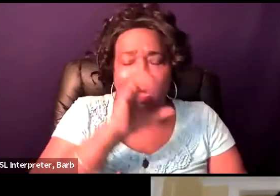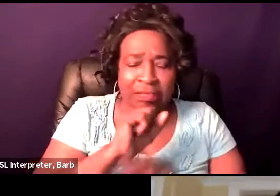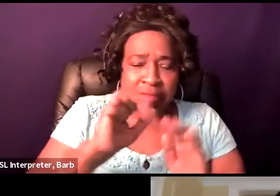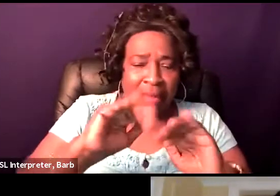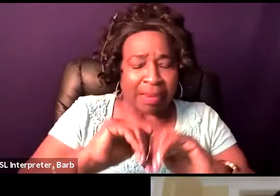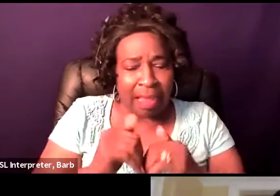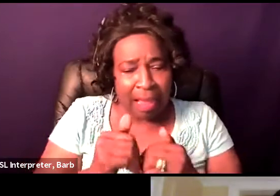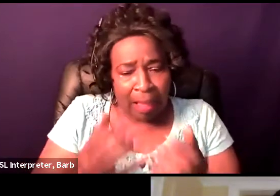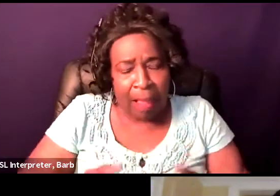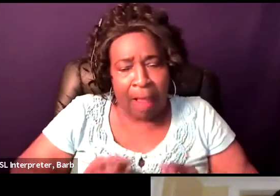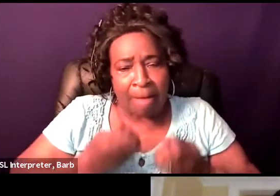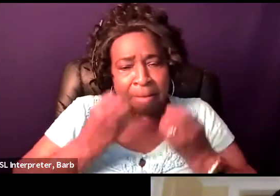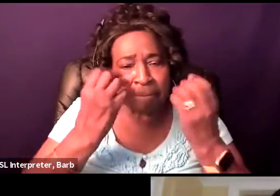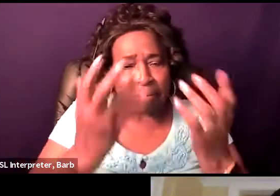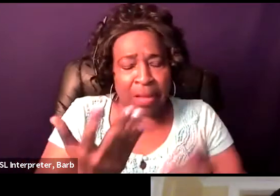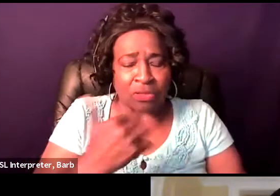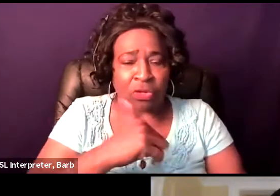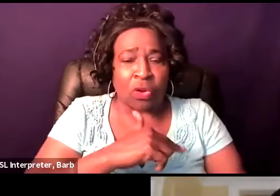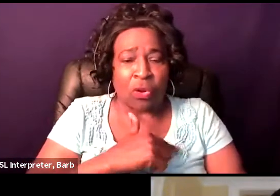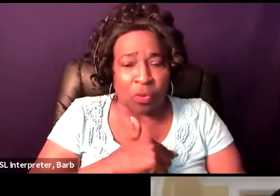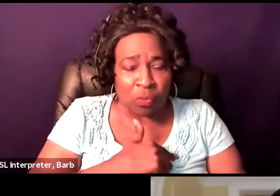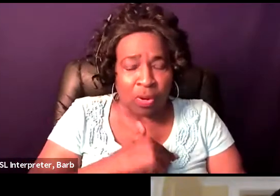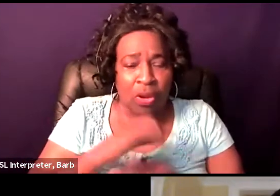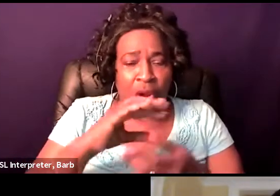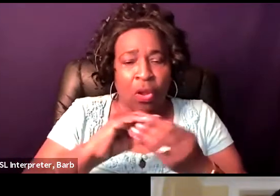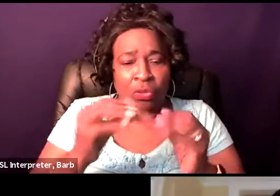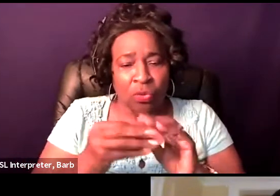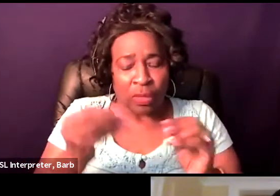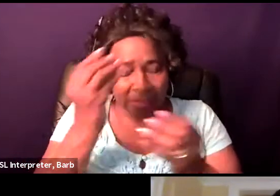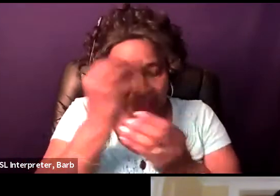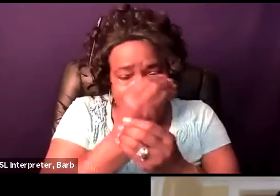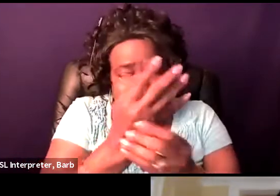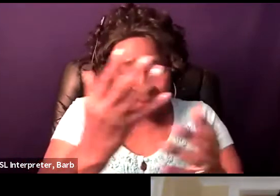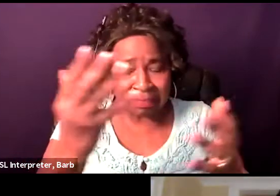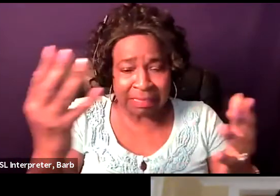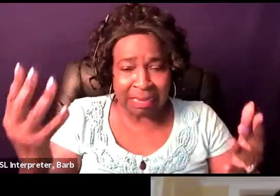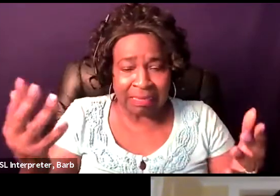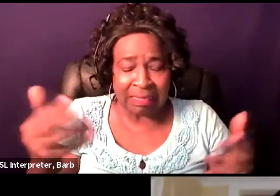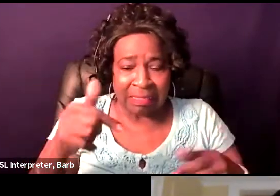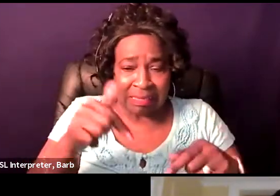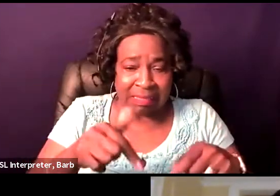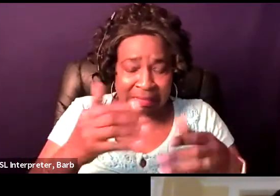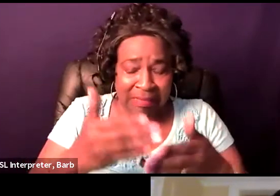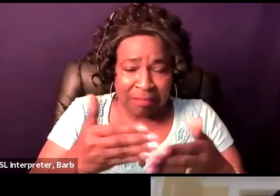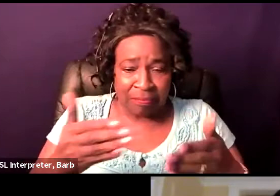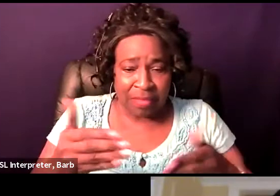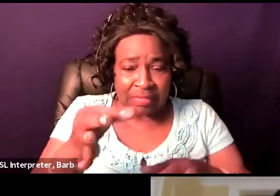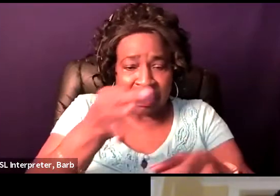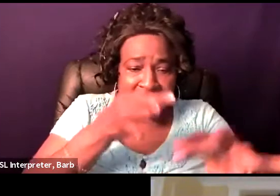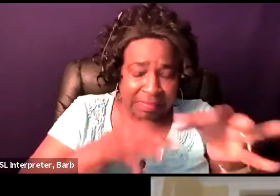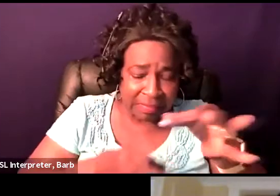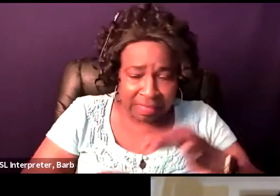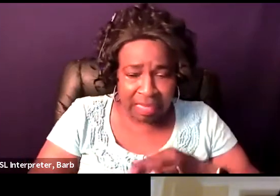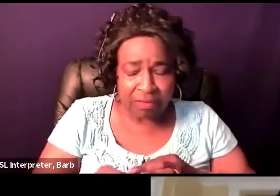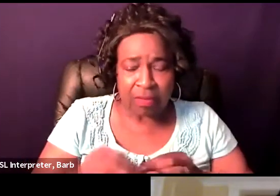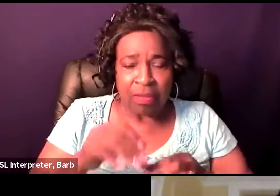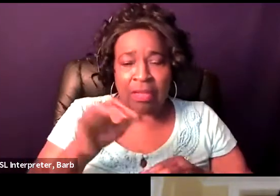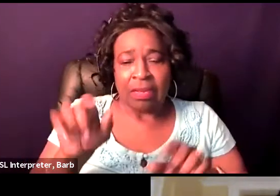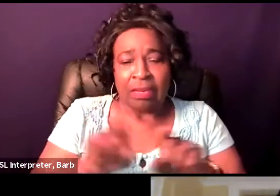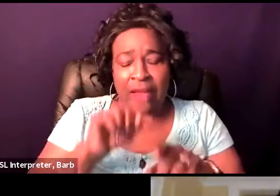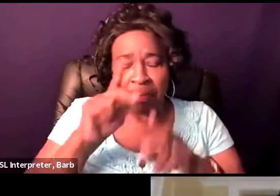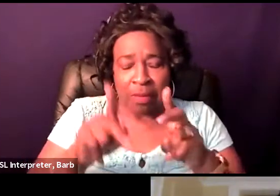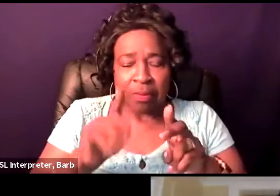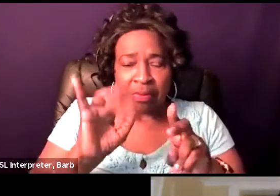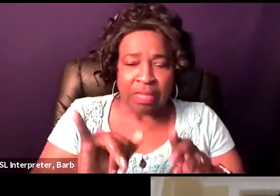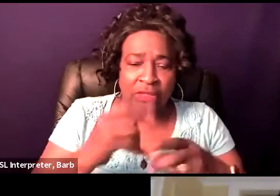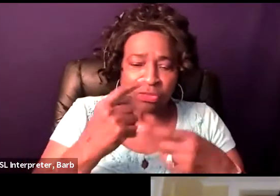how much we are storytelling beings, you know, rather than like people who sit and like, you know, rational